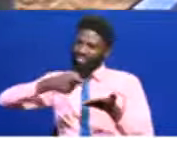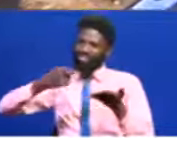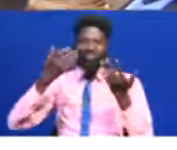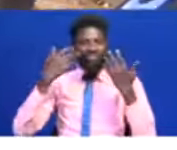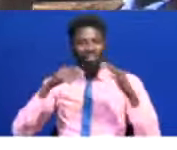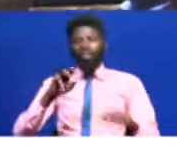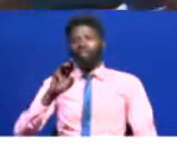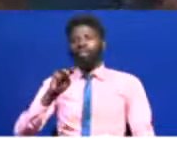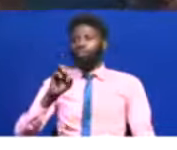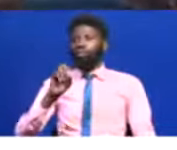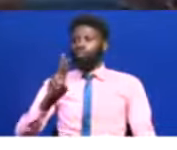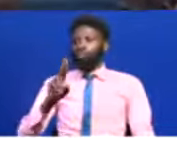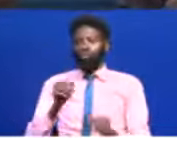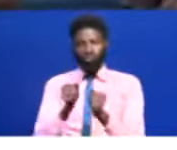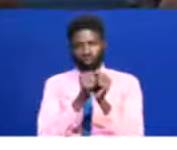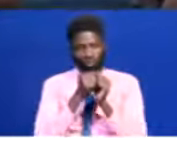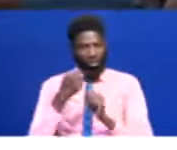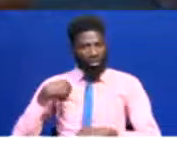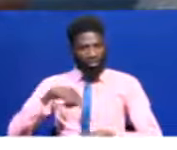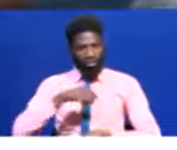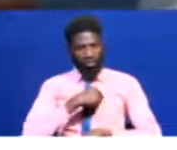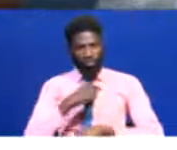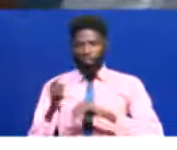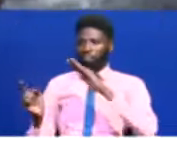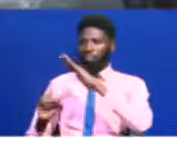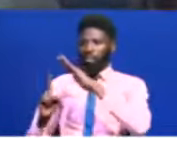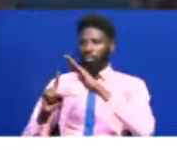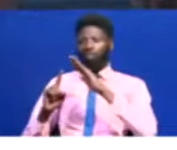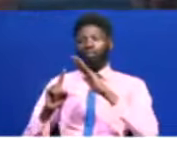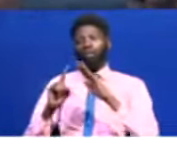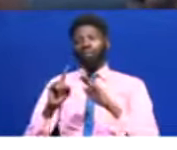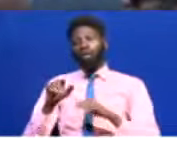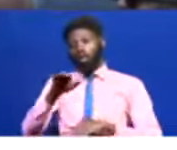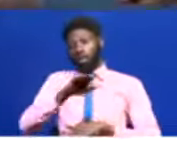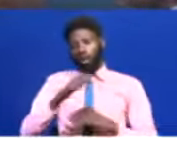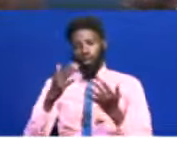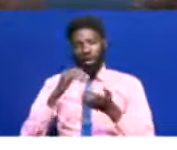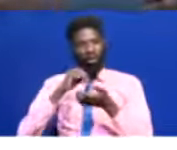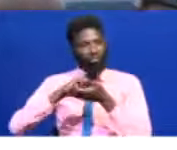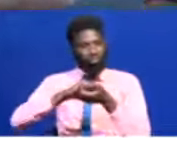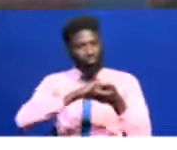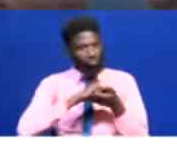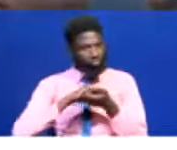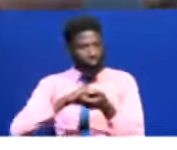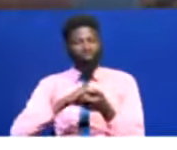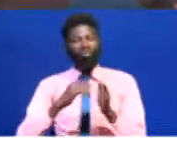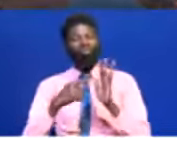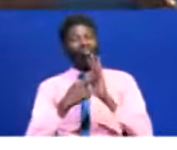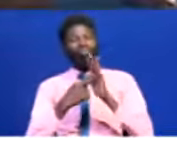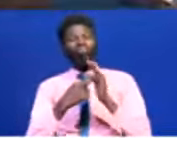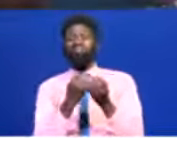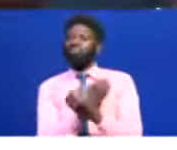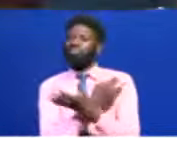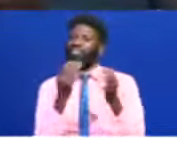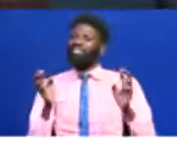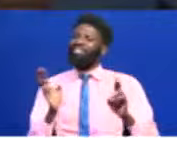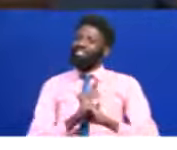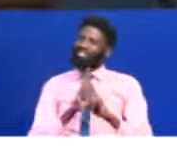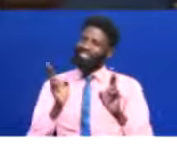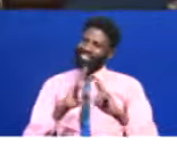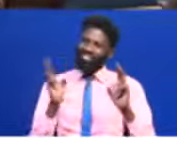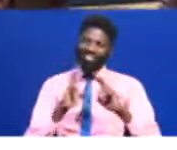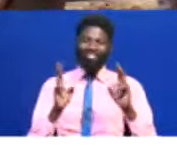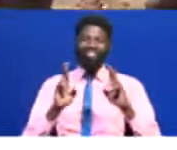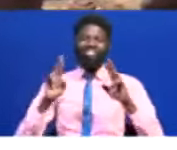MOU with us as a ministry on that collaboration. And that shows you the willingness of both levels